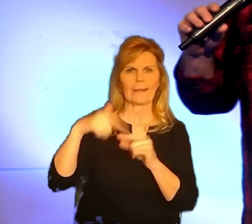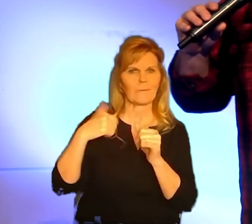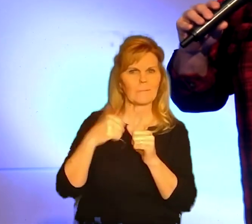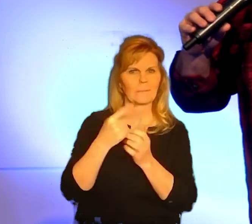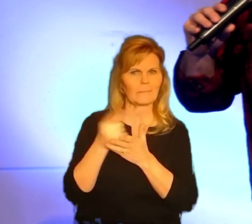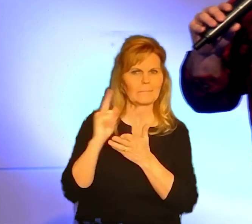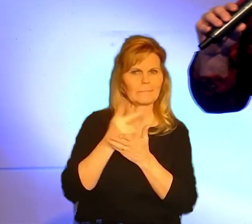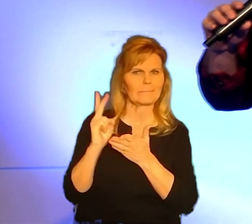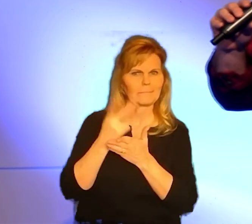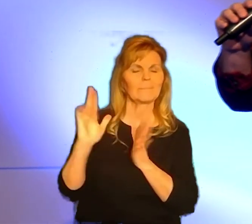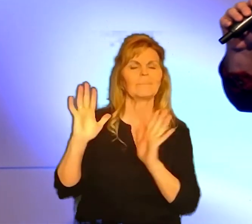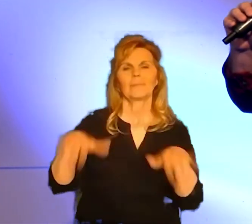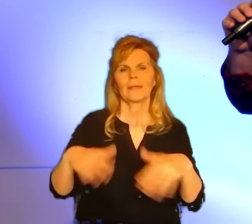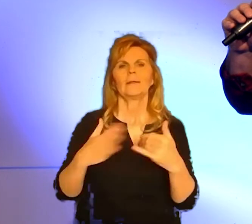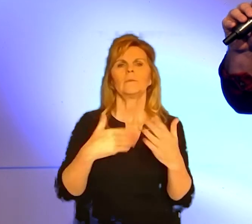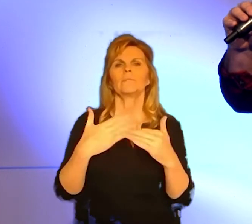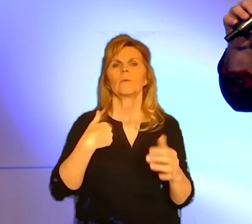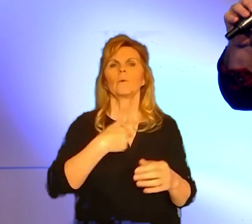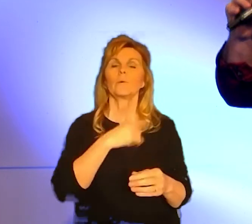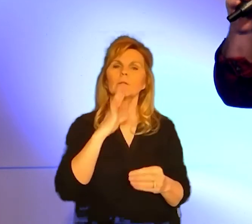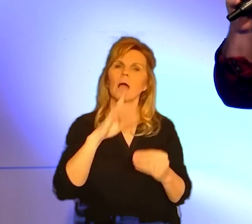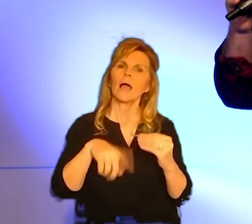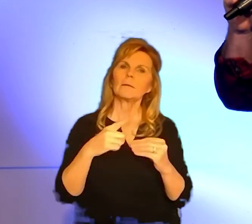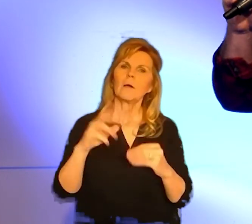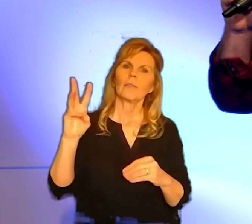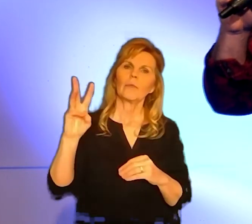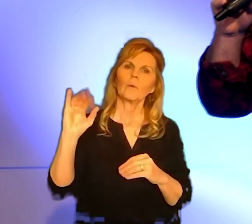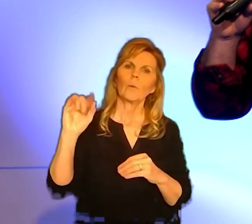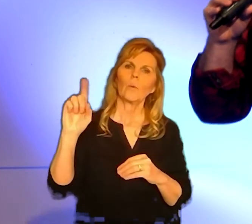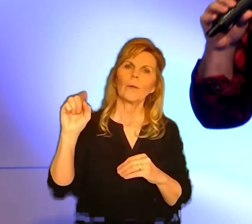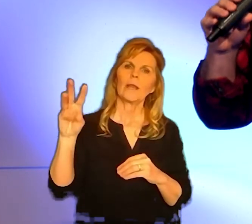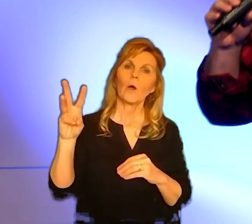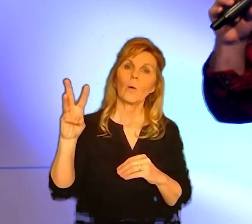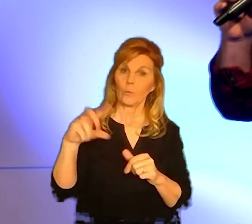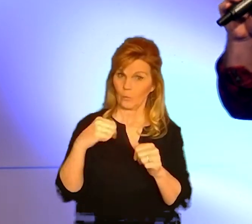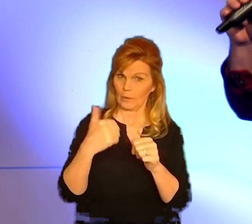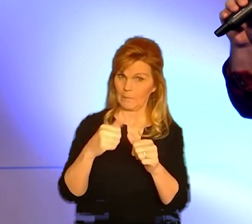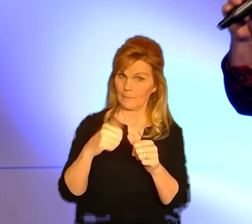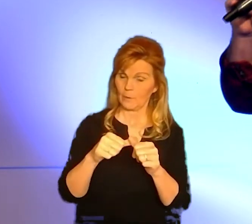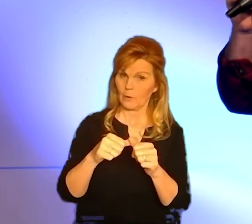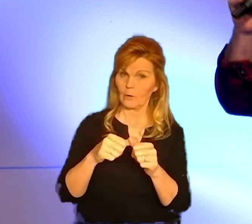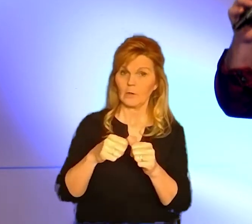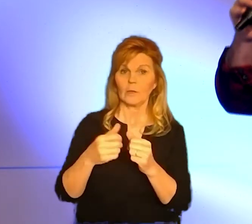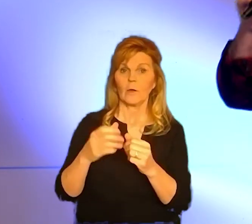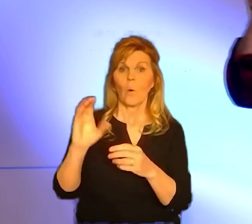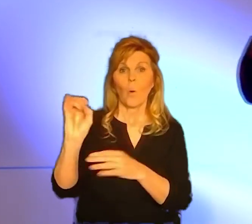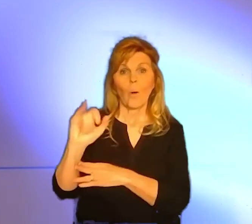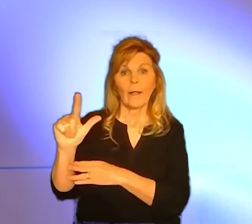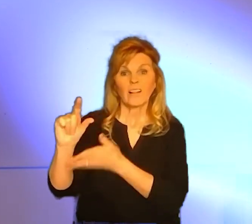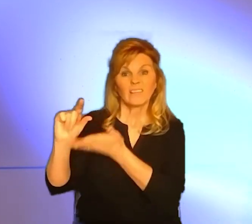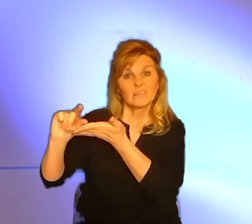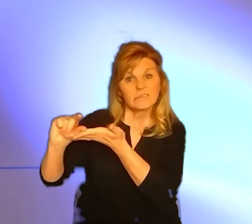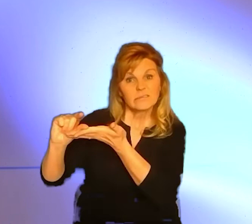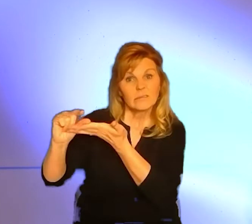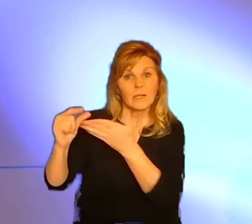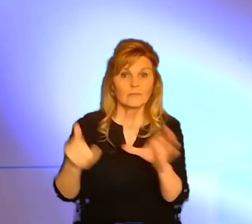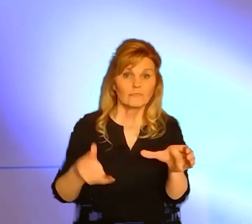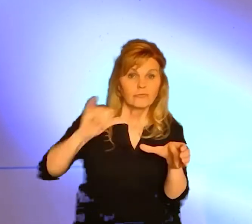was, but we were talking about the widow and the miracles that were happening behind closed